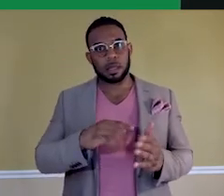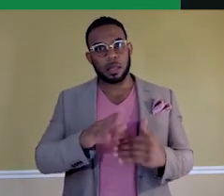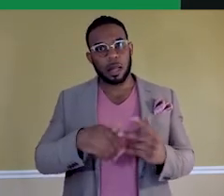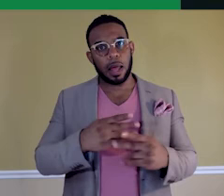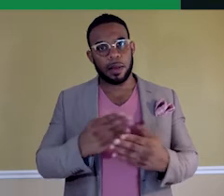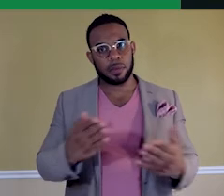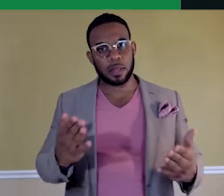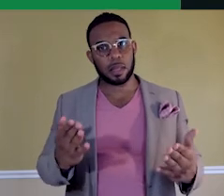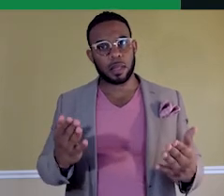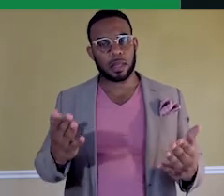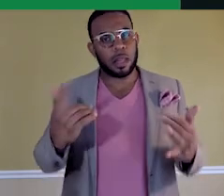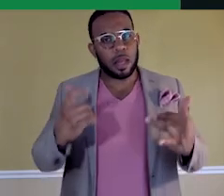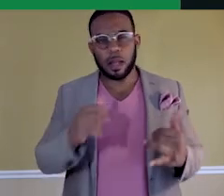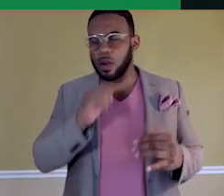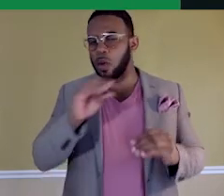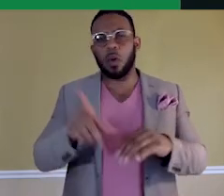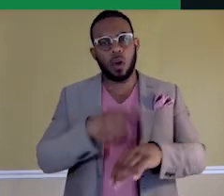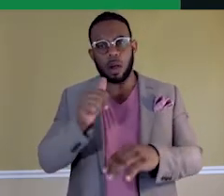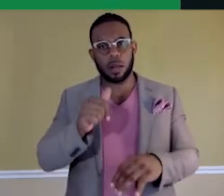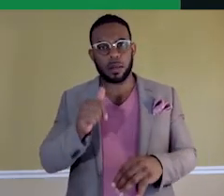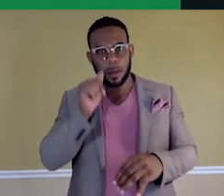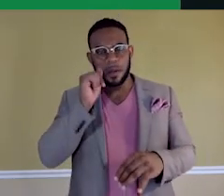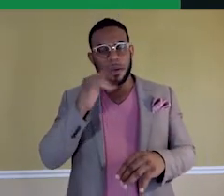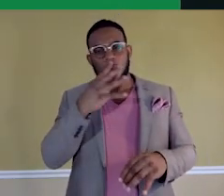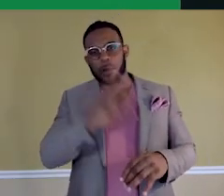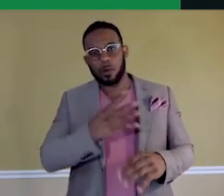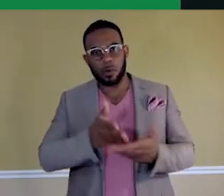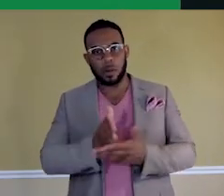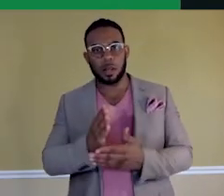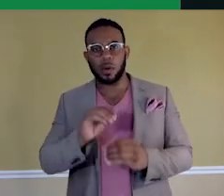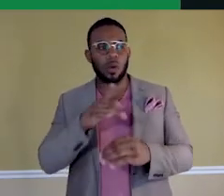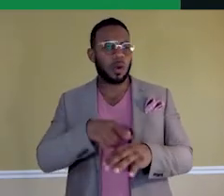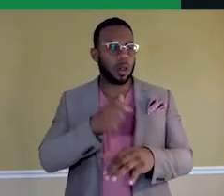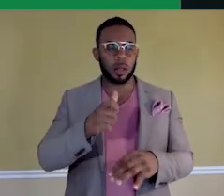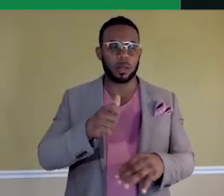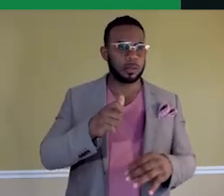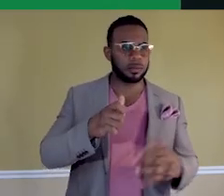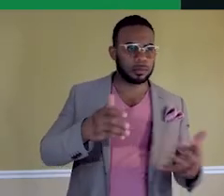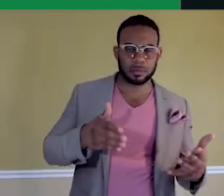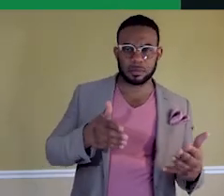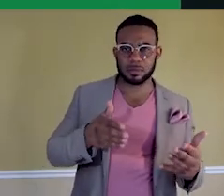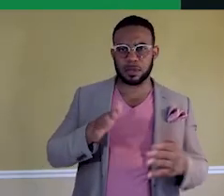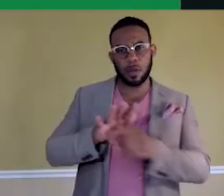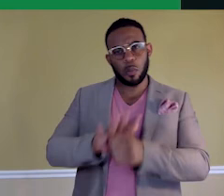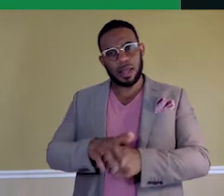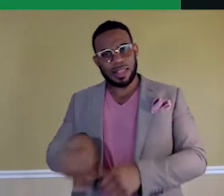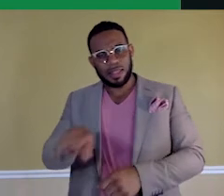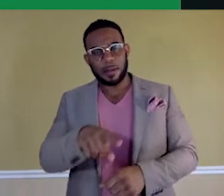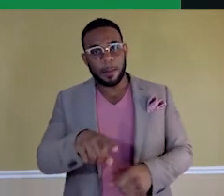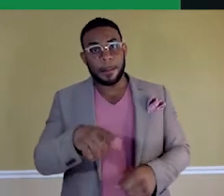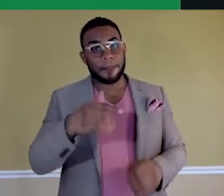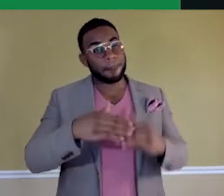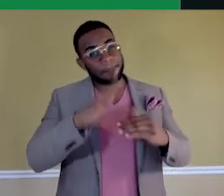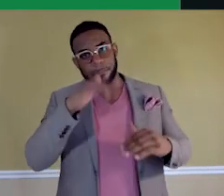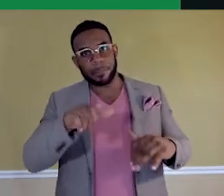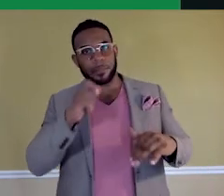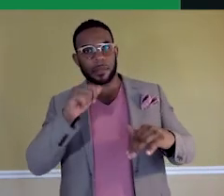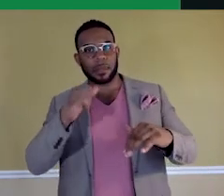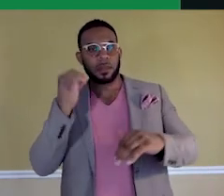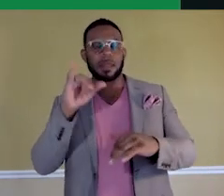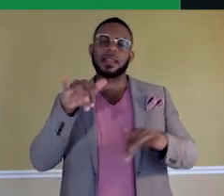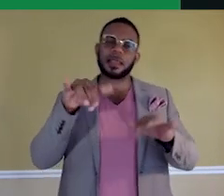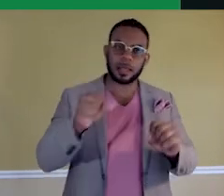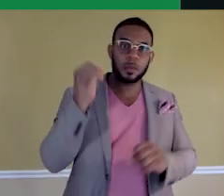of persons that we can no longer ignore their rights, we can no longer bully them, we can no longer oppress them. It goes beyond just protesting.